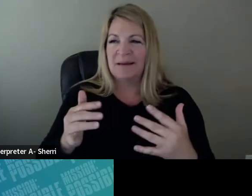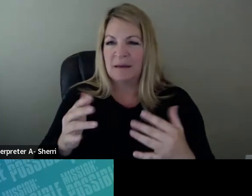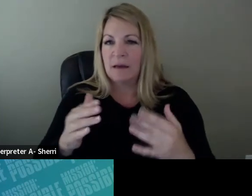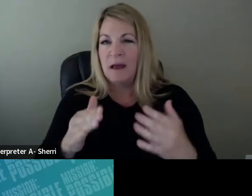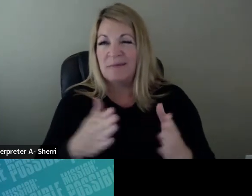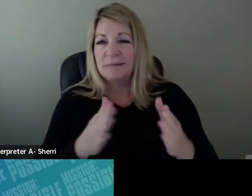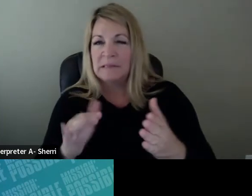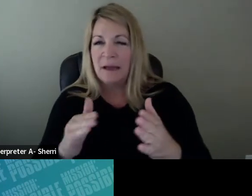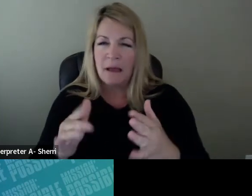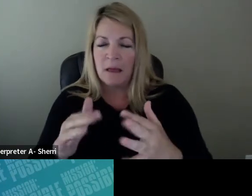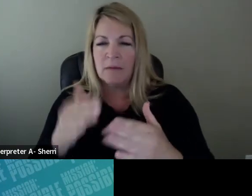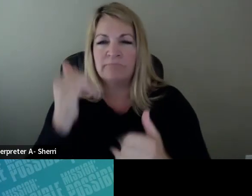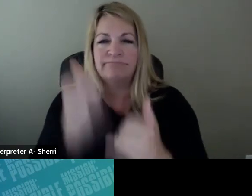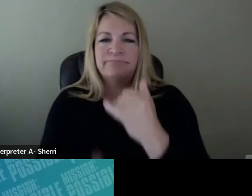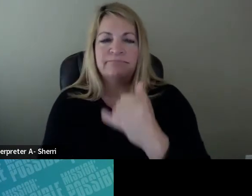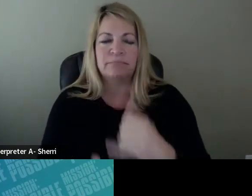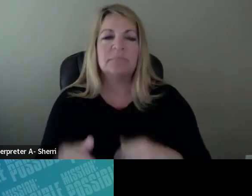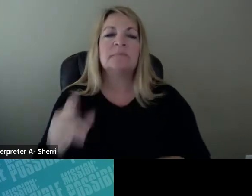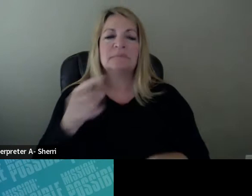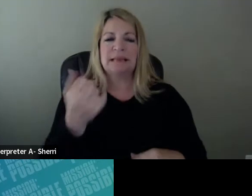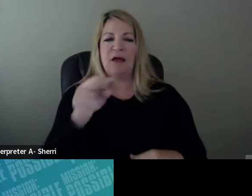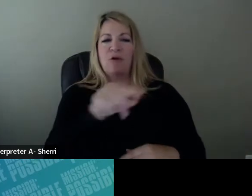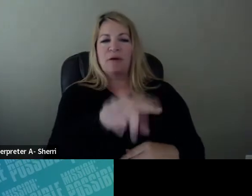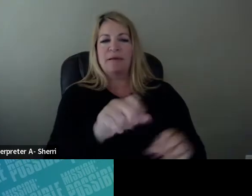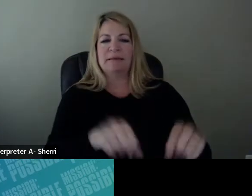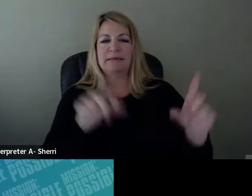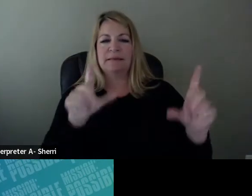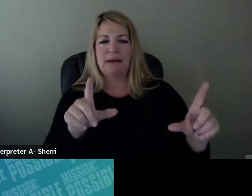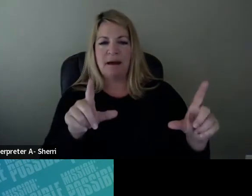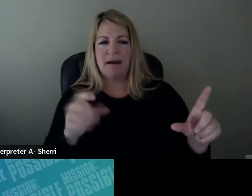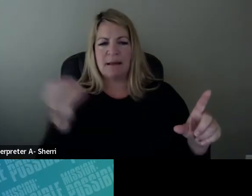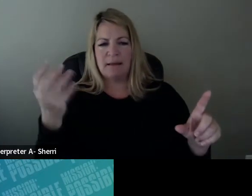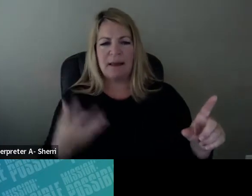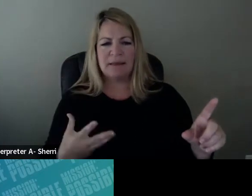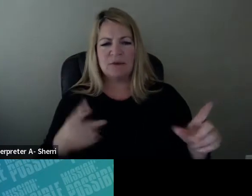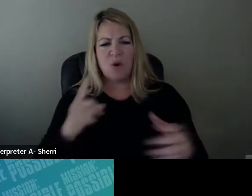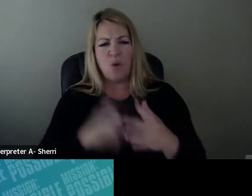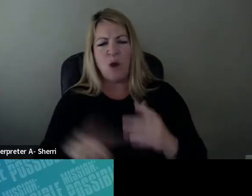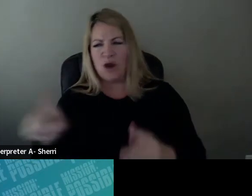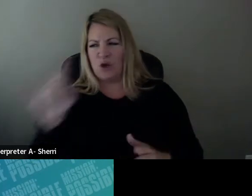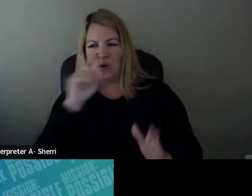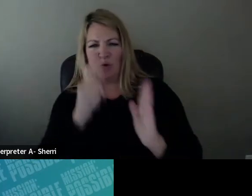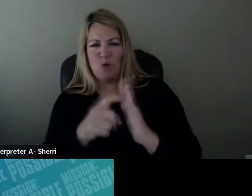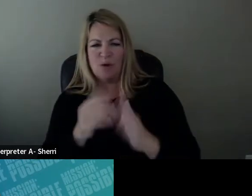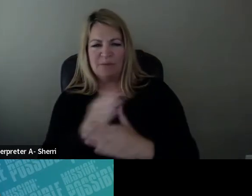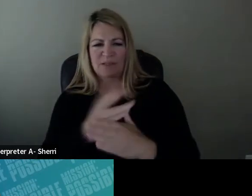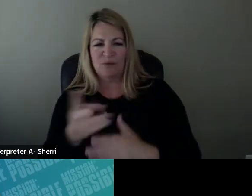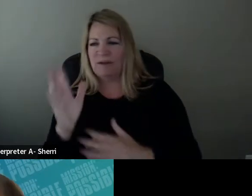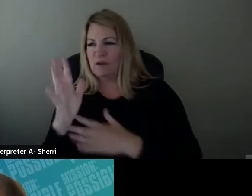very end. So let's take a look at this slide. Can you let us know, like, what do you notice between the 2 school